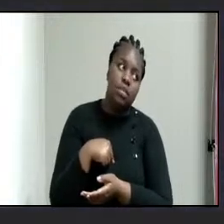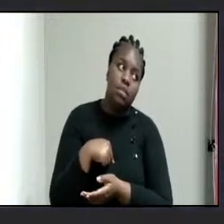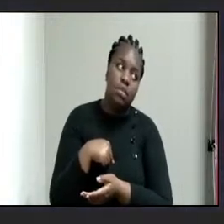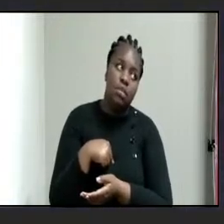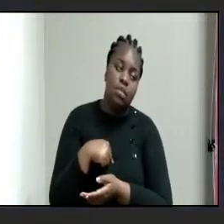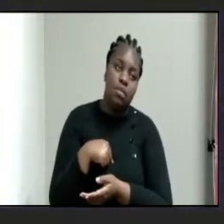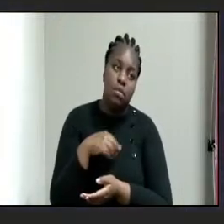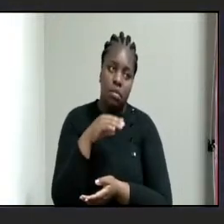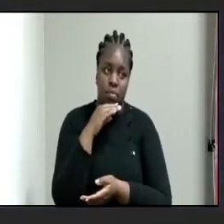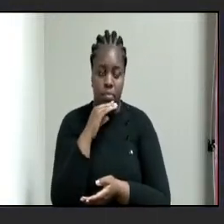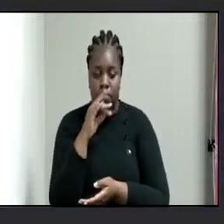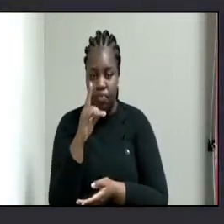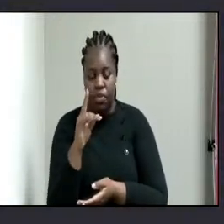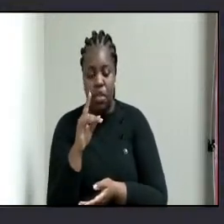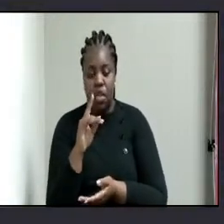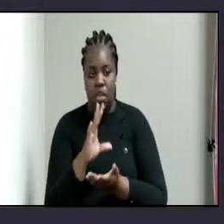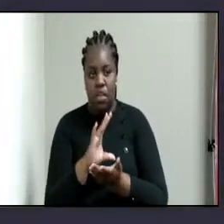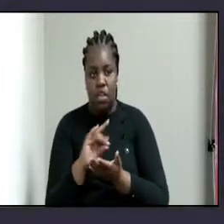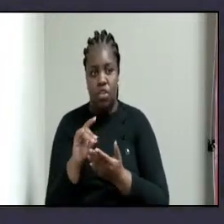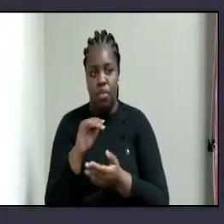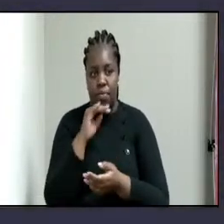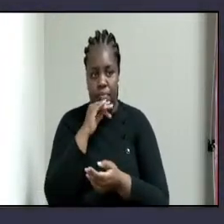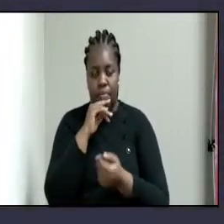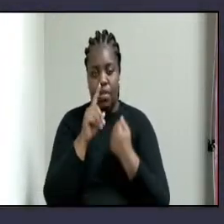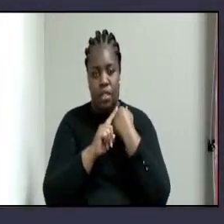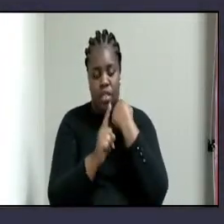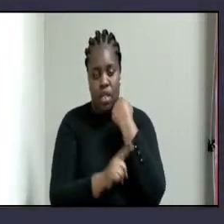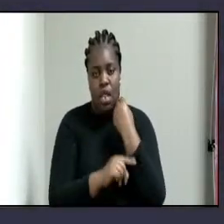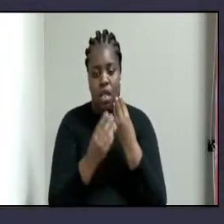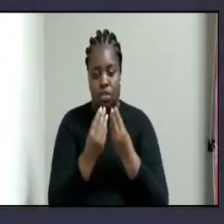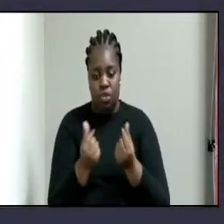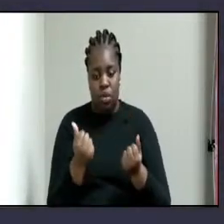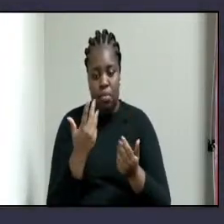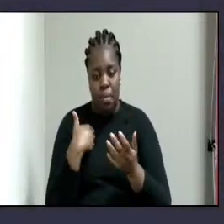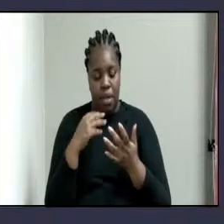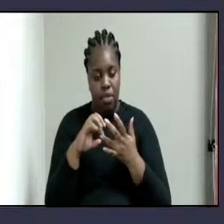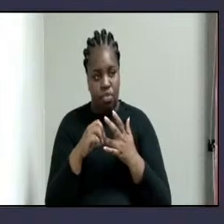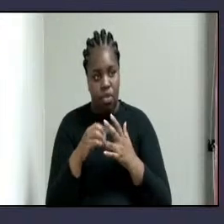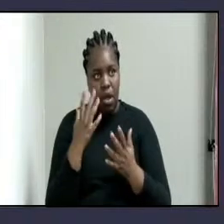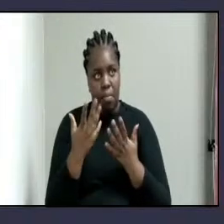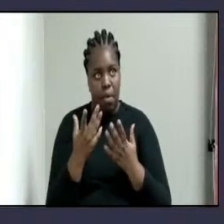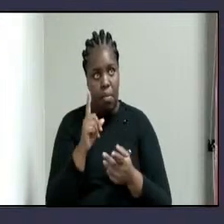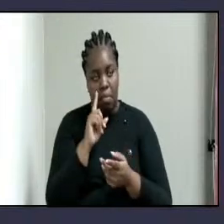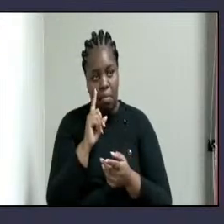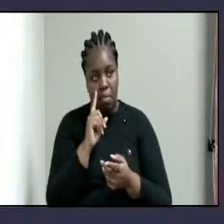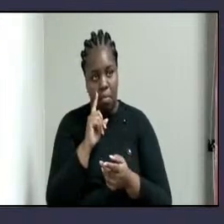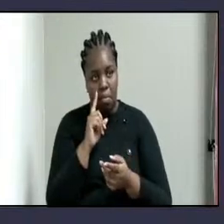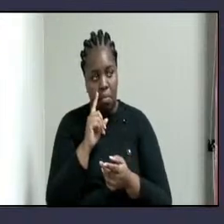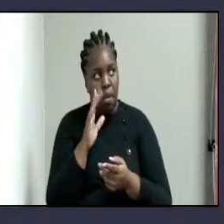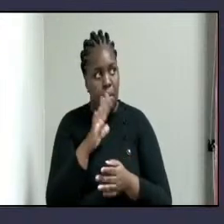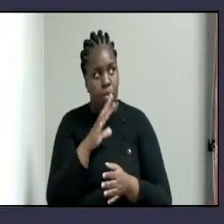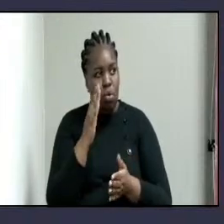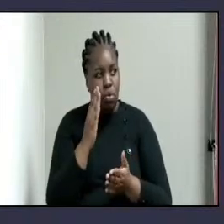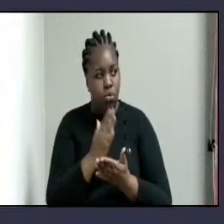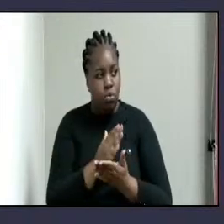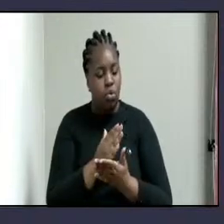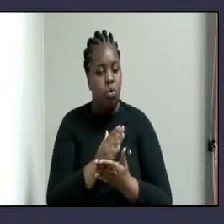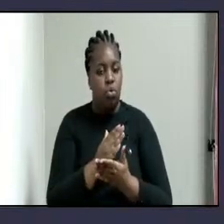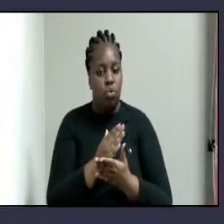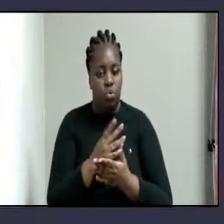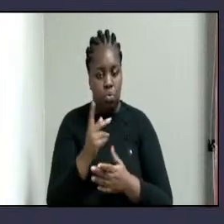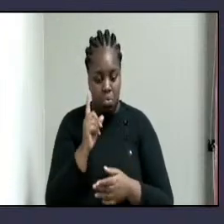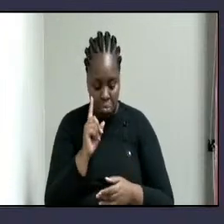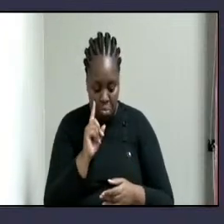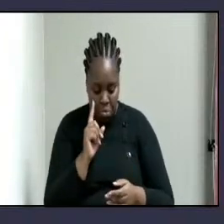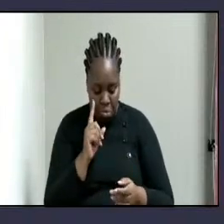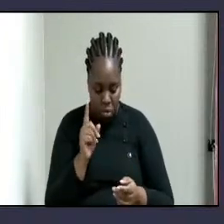the institutions of care should be as a means of last resort. We should try and check maybe, interfamily, adoption, etc., and see